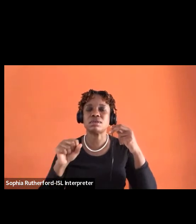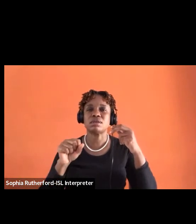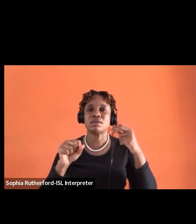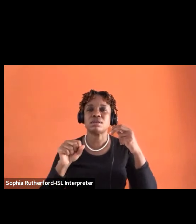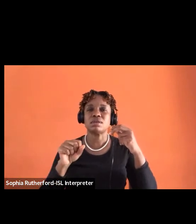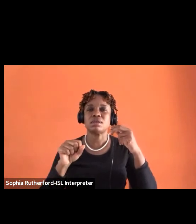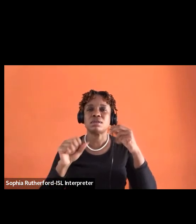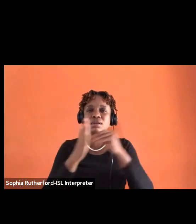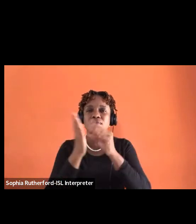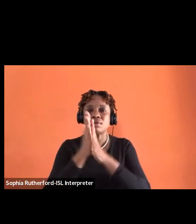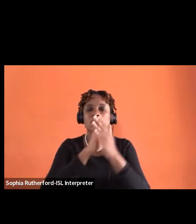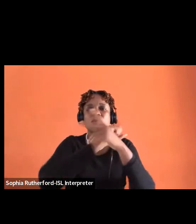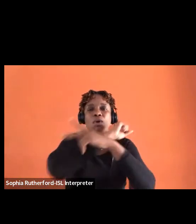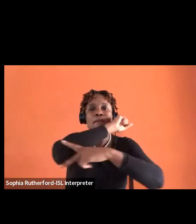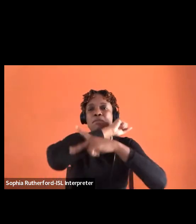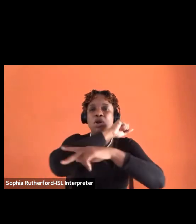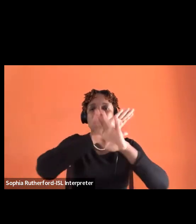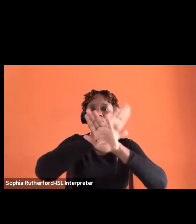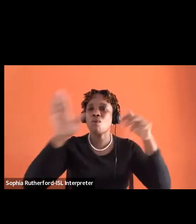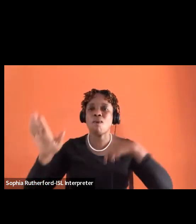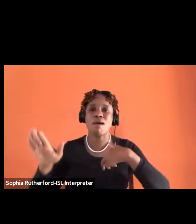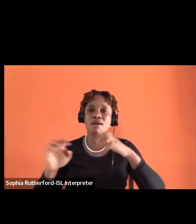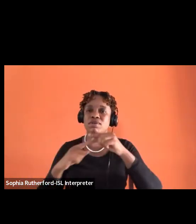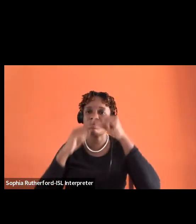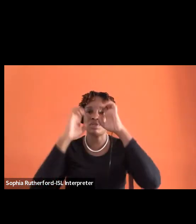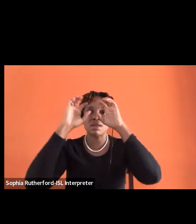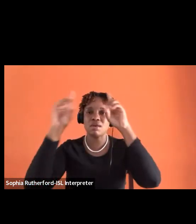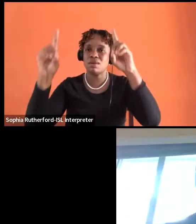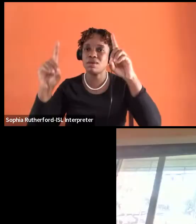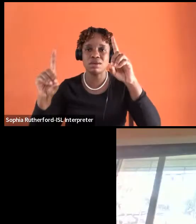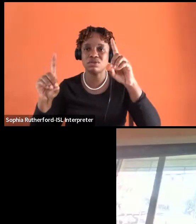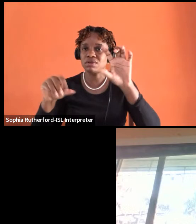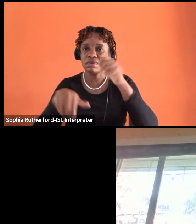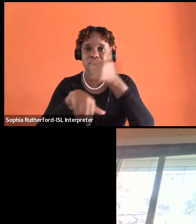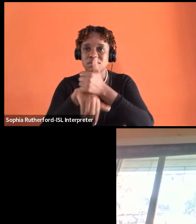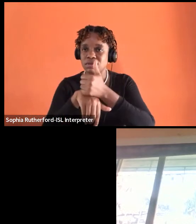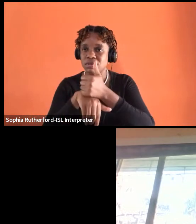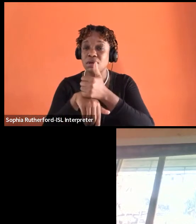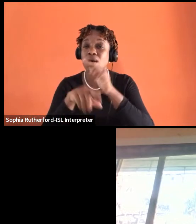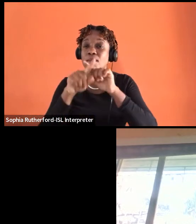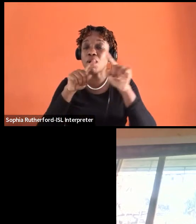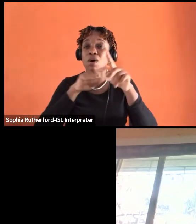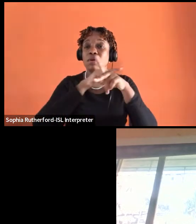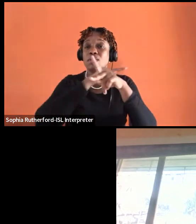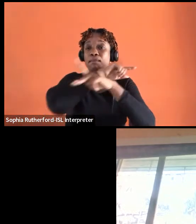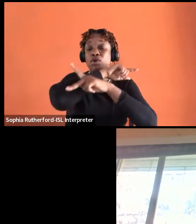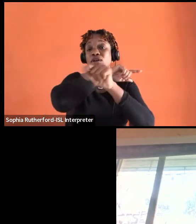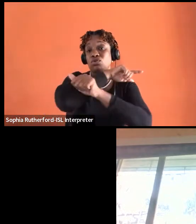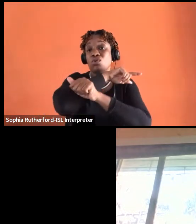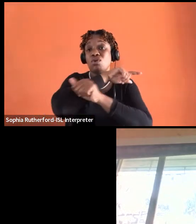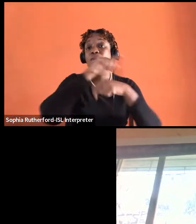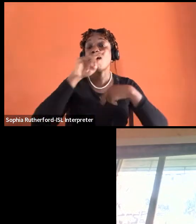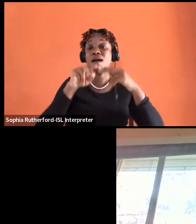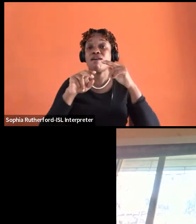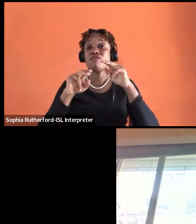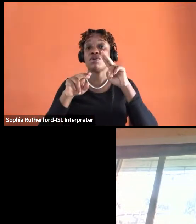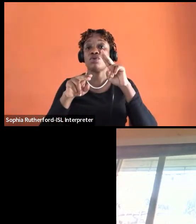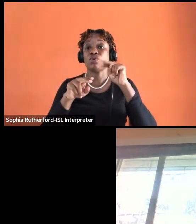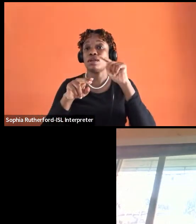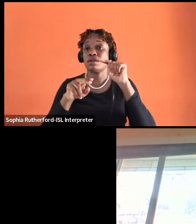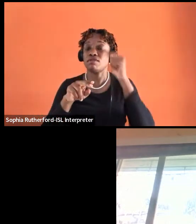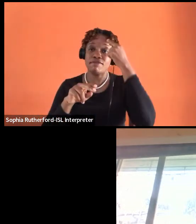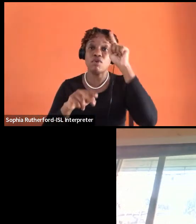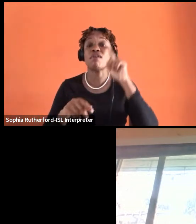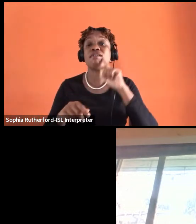not having a special education institution, but there is a Port Antonio unit for the deaf there. So there is